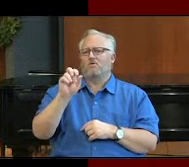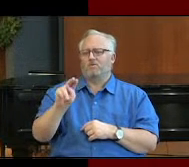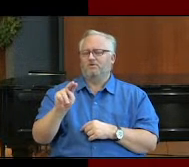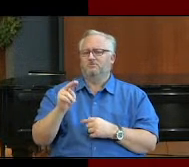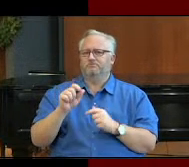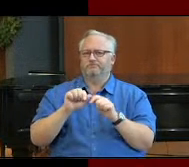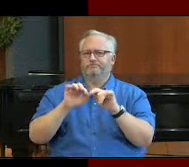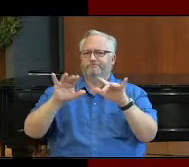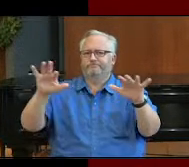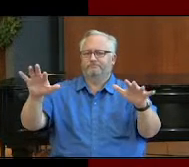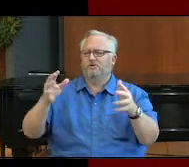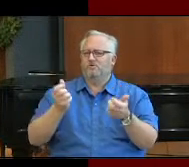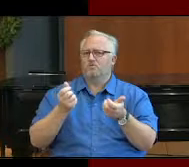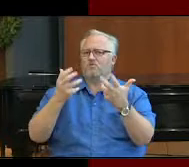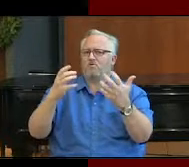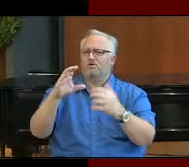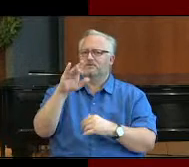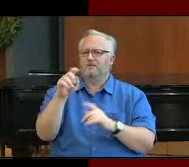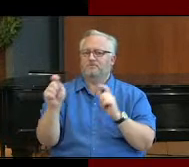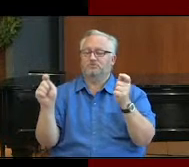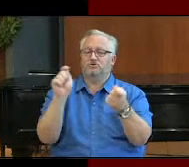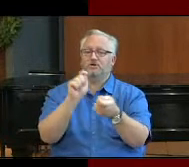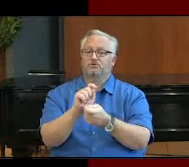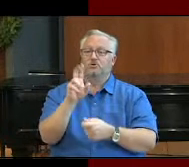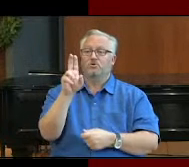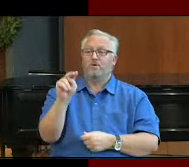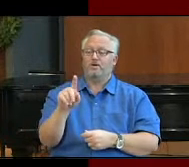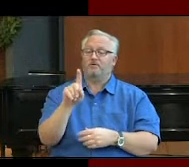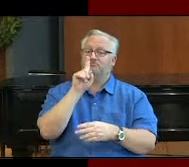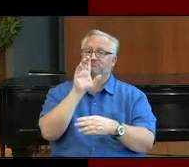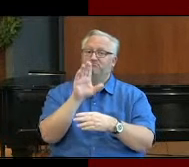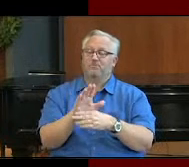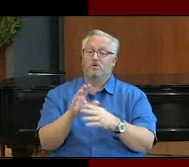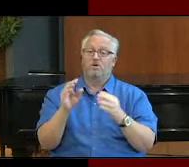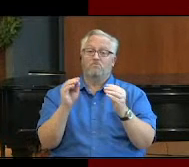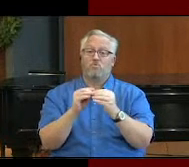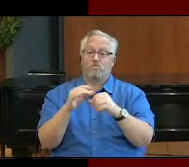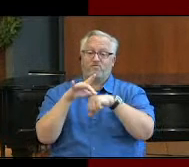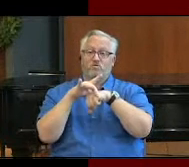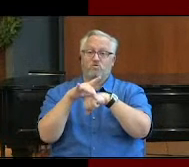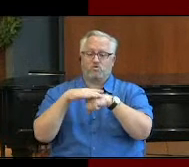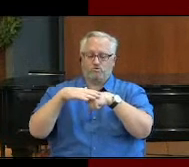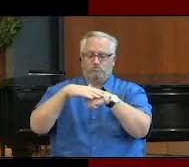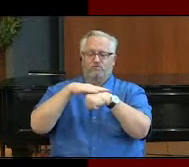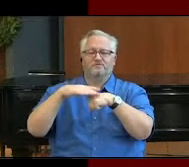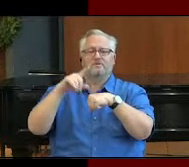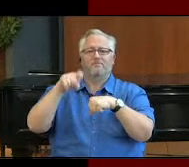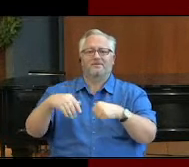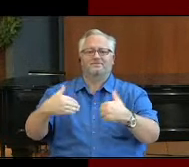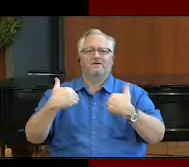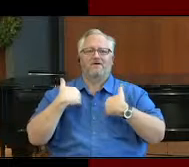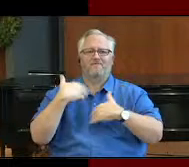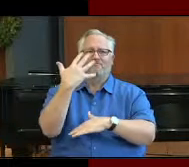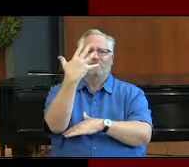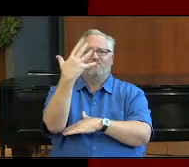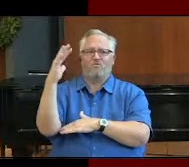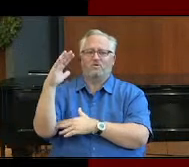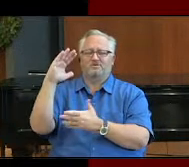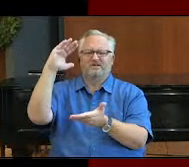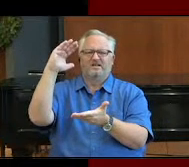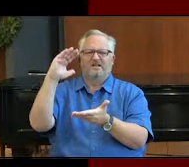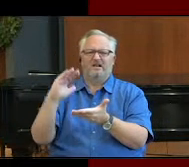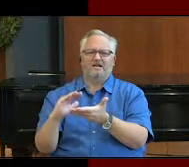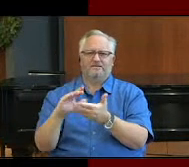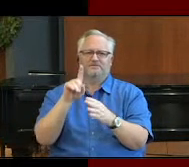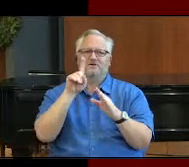Nations has made it clear that to survive, more of the Earth's surface needs to be covered by forests and far less to